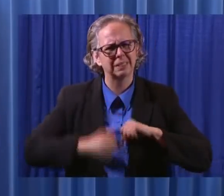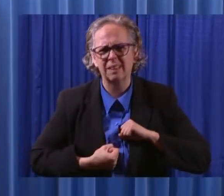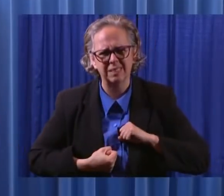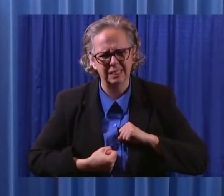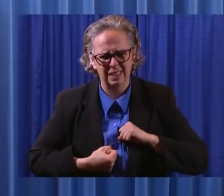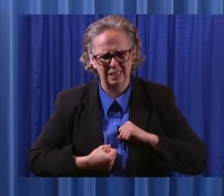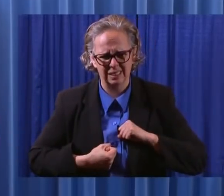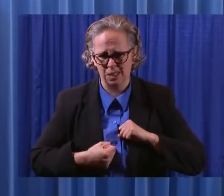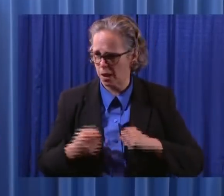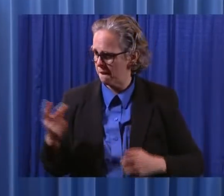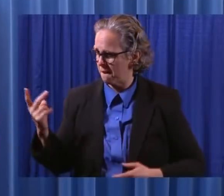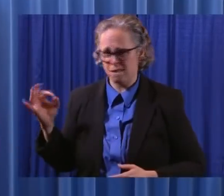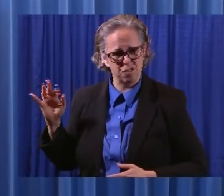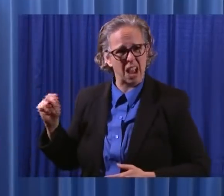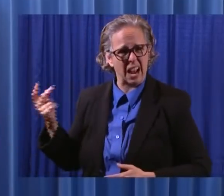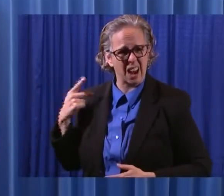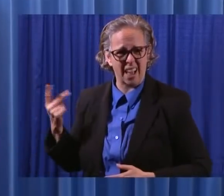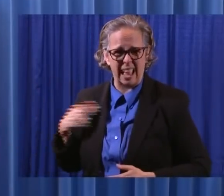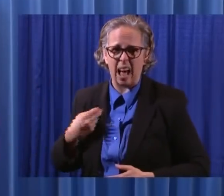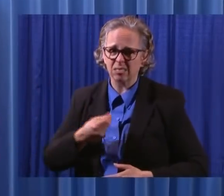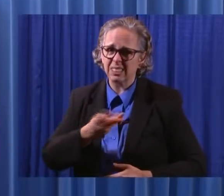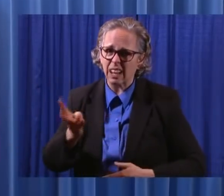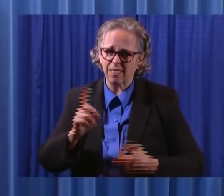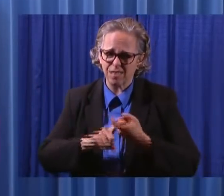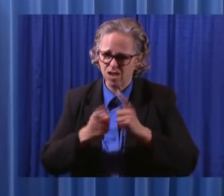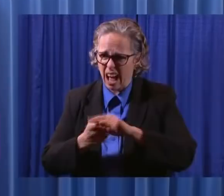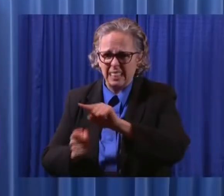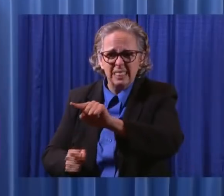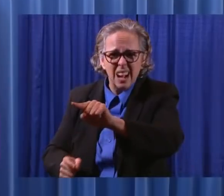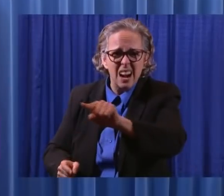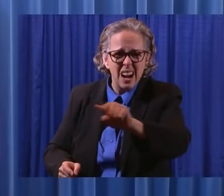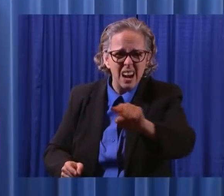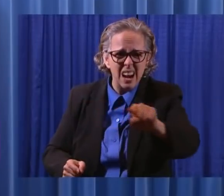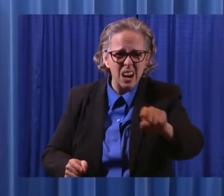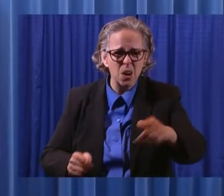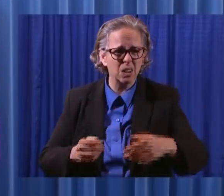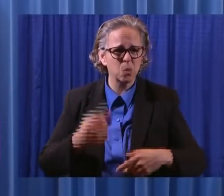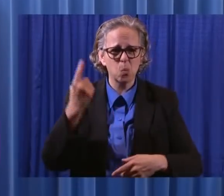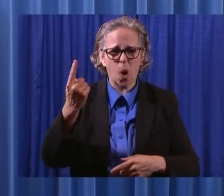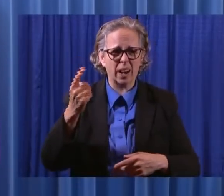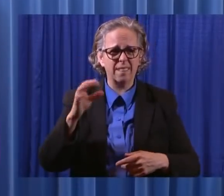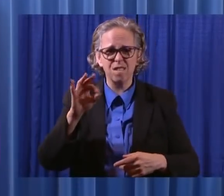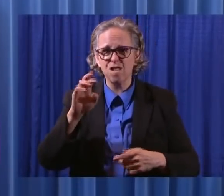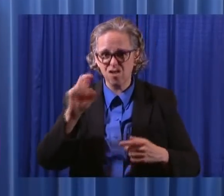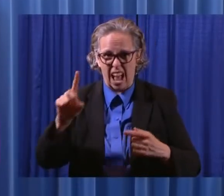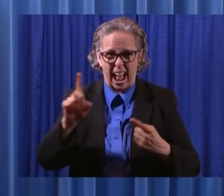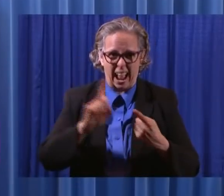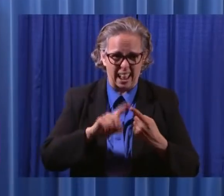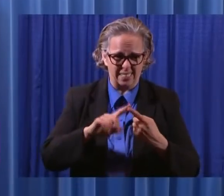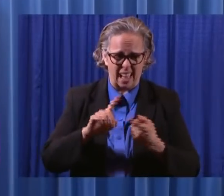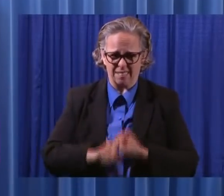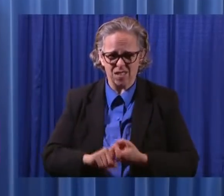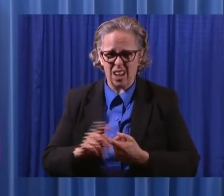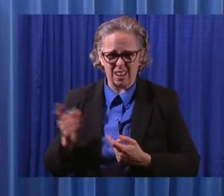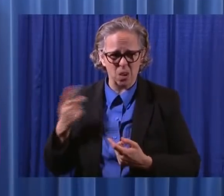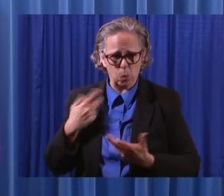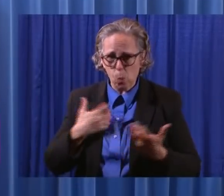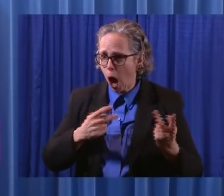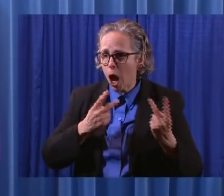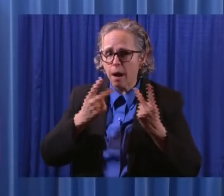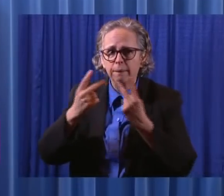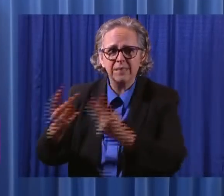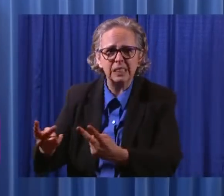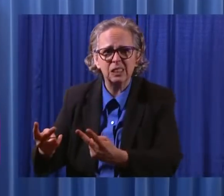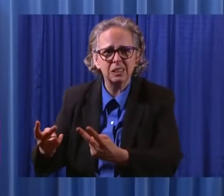have several friends. We have one friend, our friend Fred, and we're going to go visit him in the next few days because that is now available in